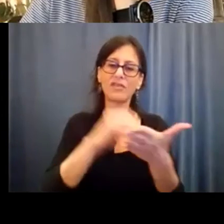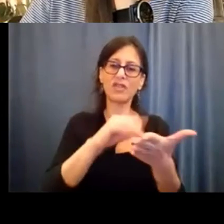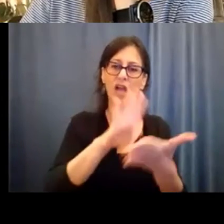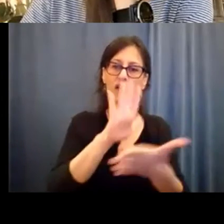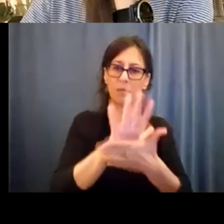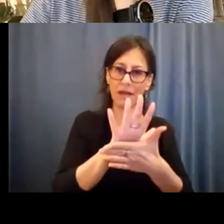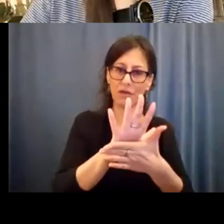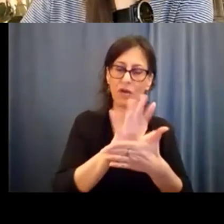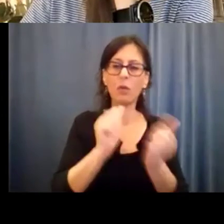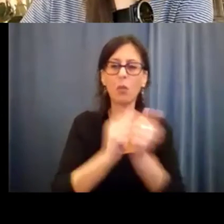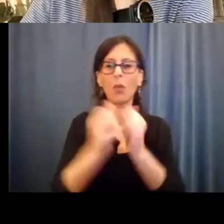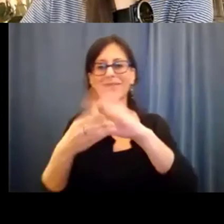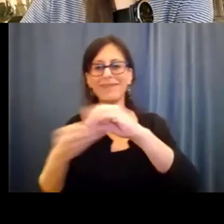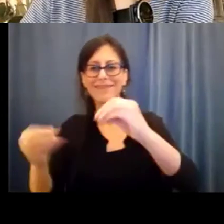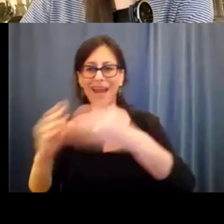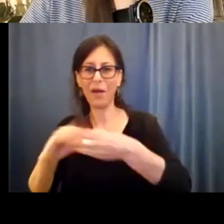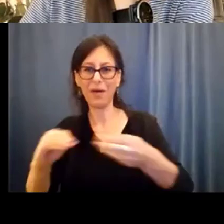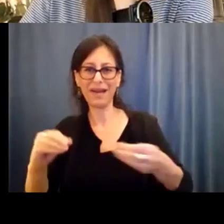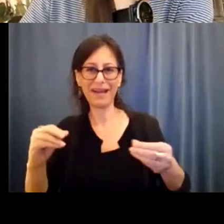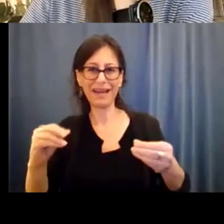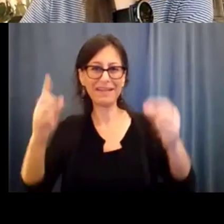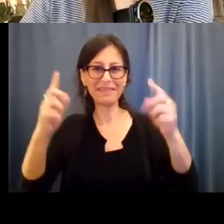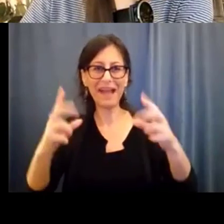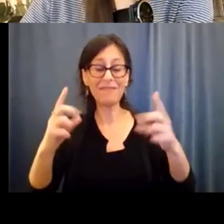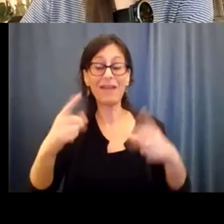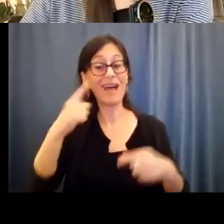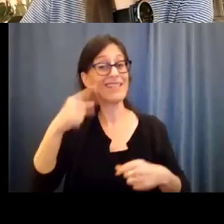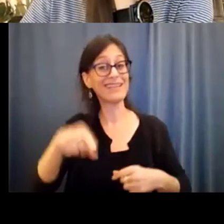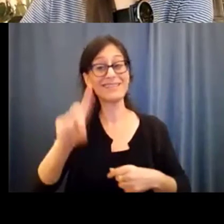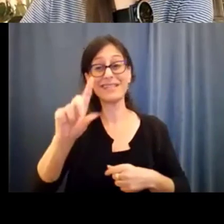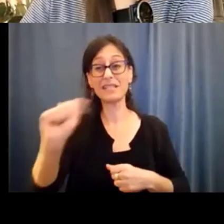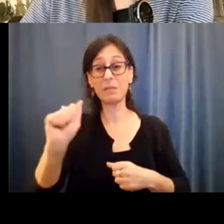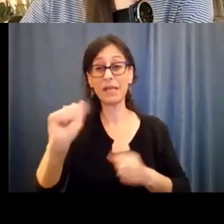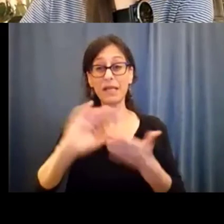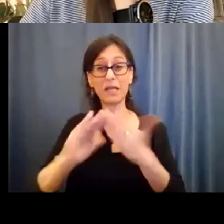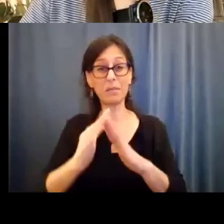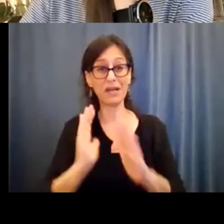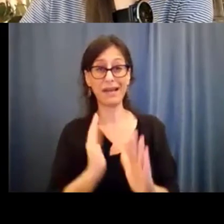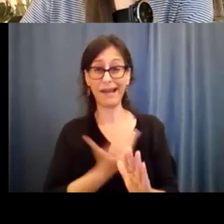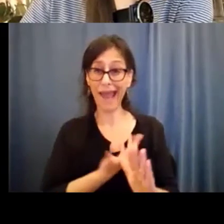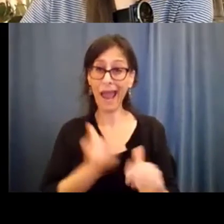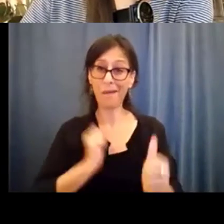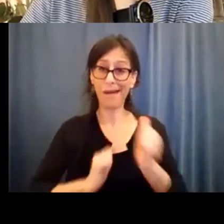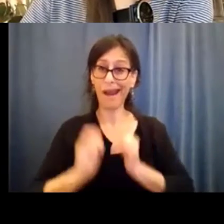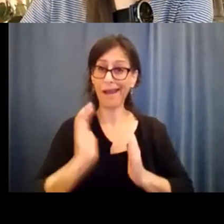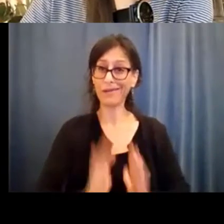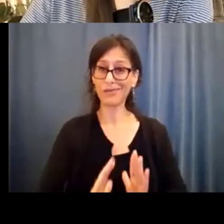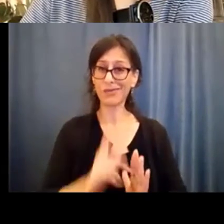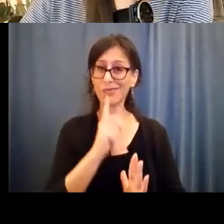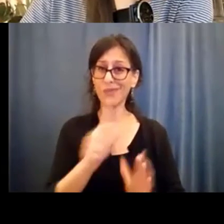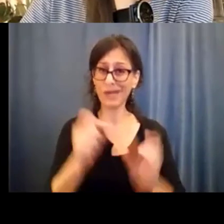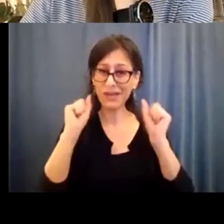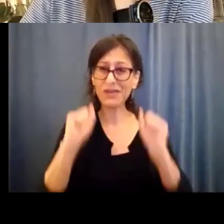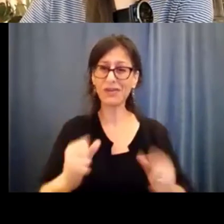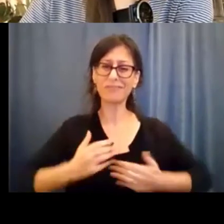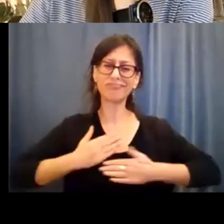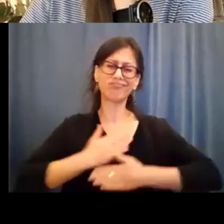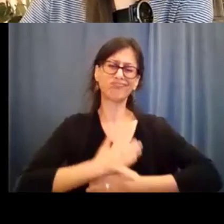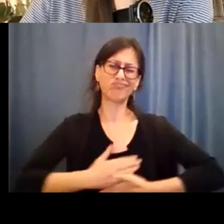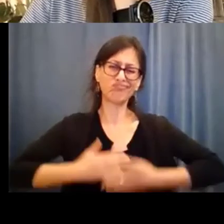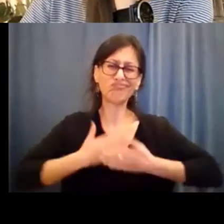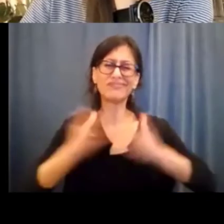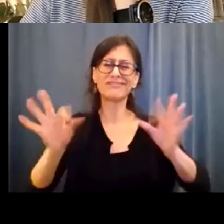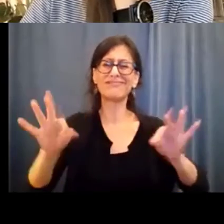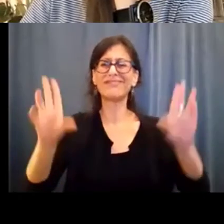a narrative film. And truthfully, I felt that the disability community and so many of our actors could really play around